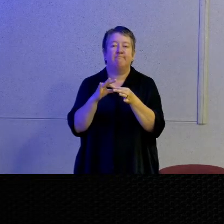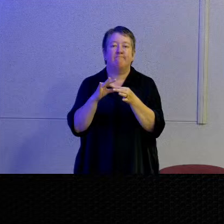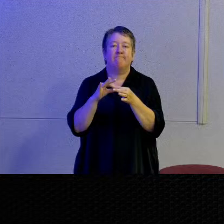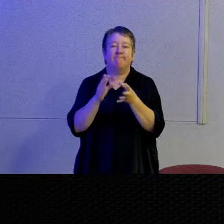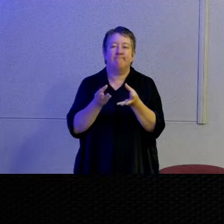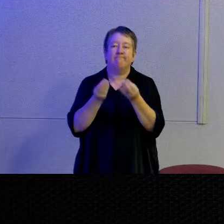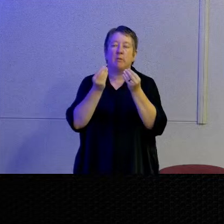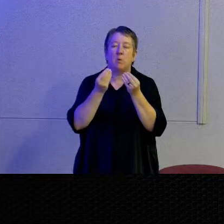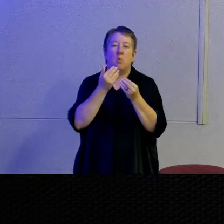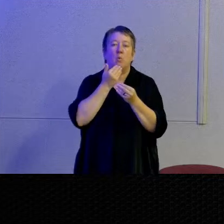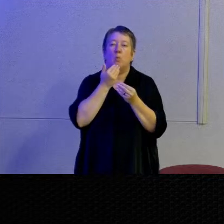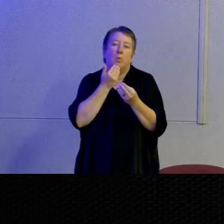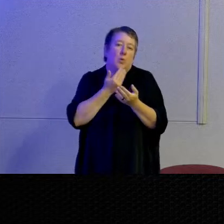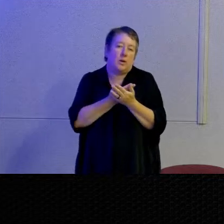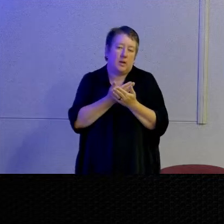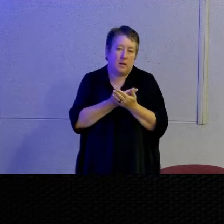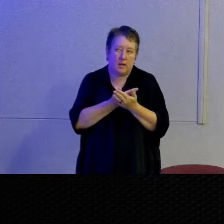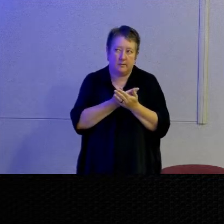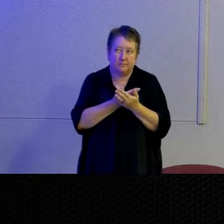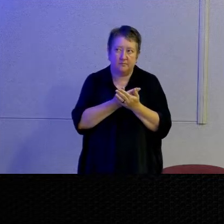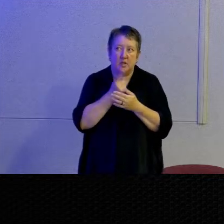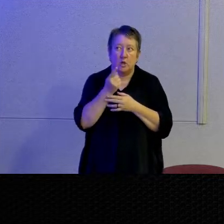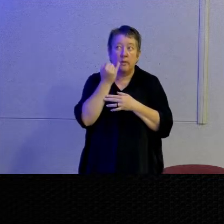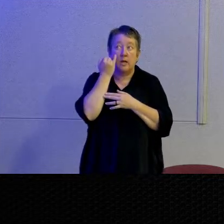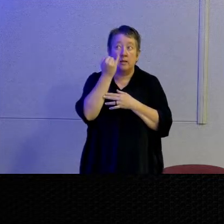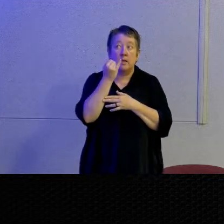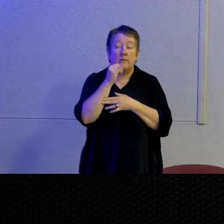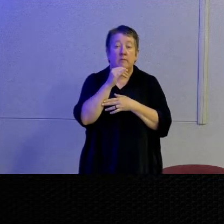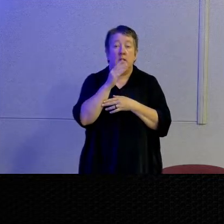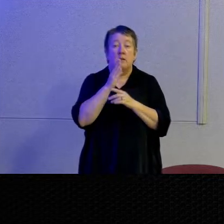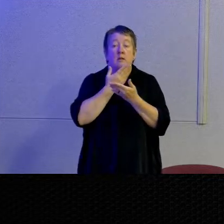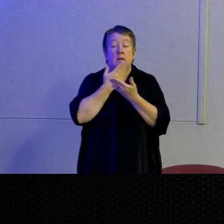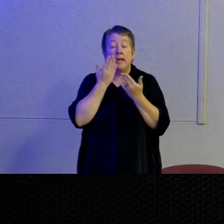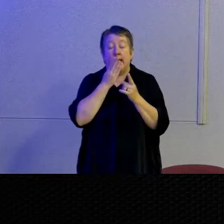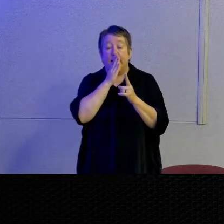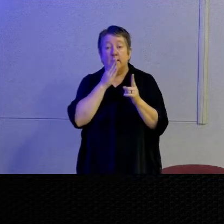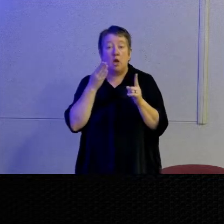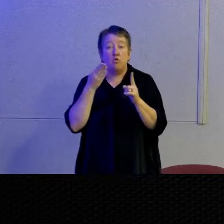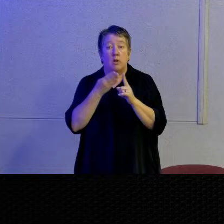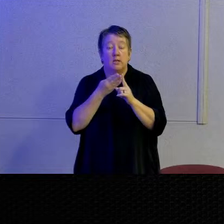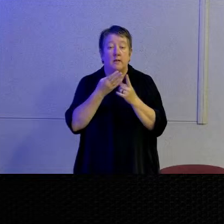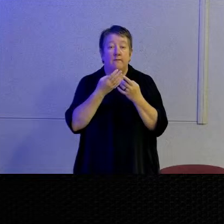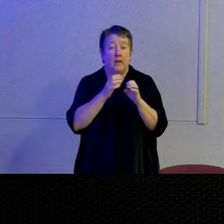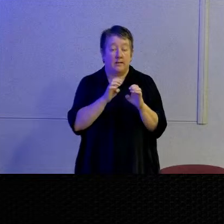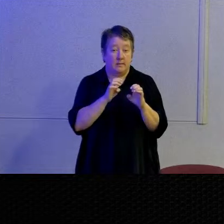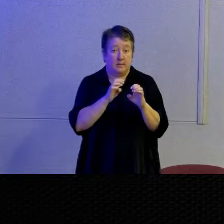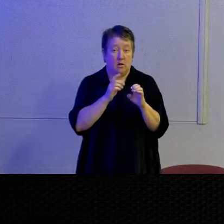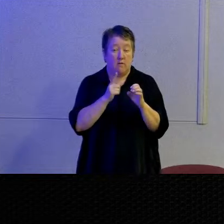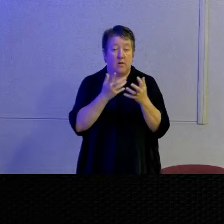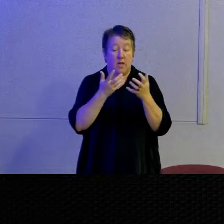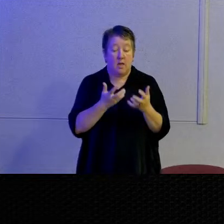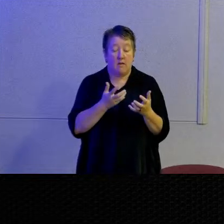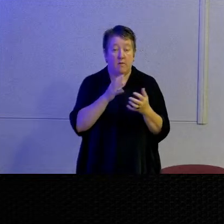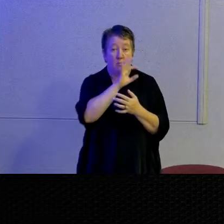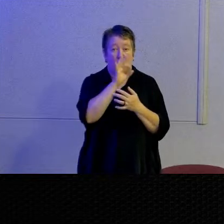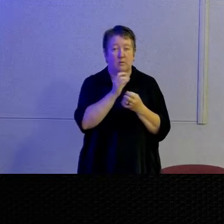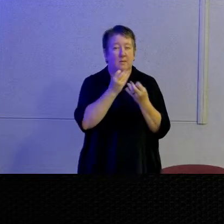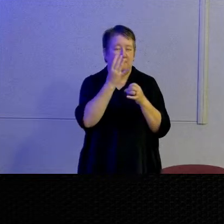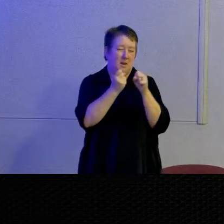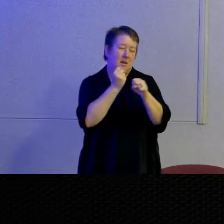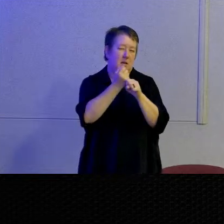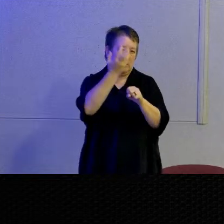So this idea of looking for the indirect effects of heavy particles goes back many